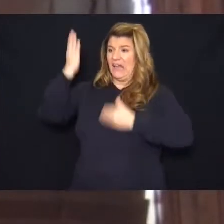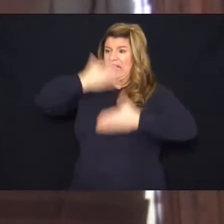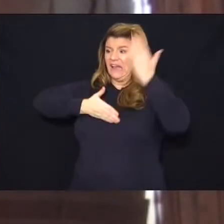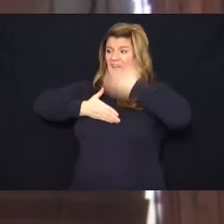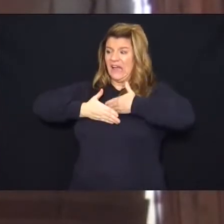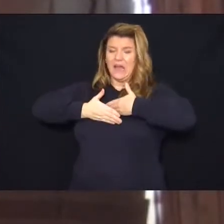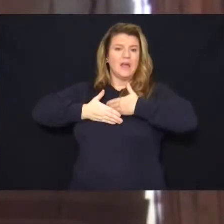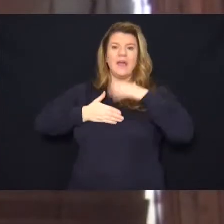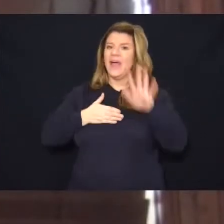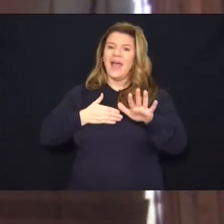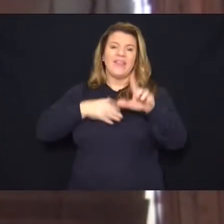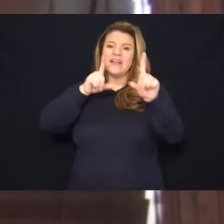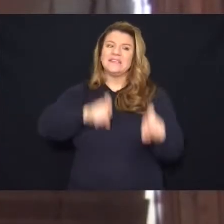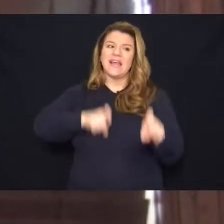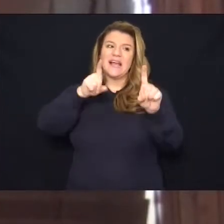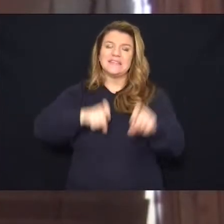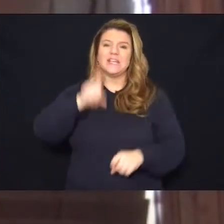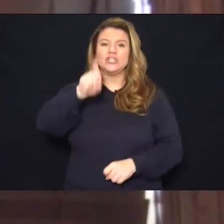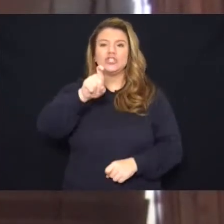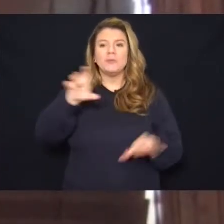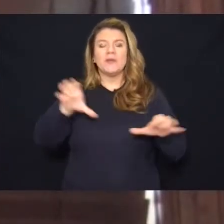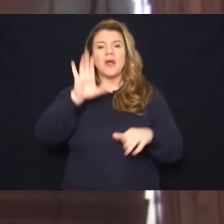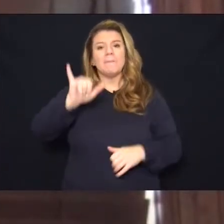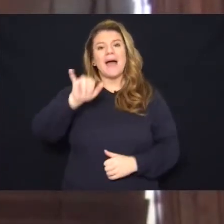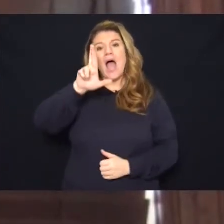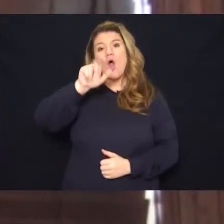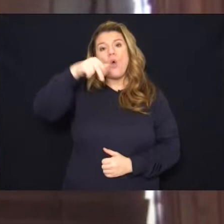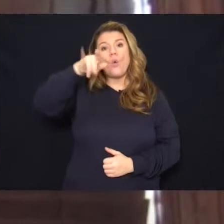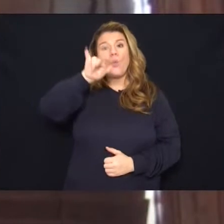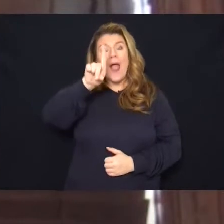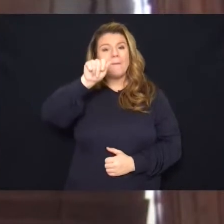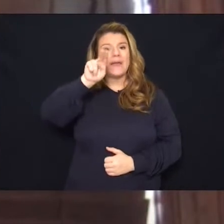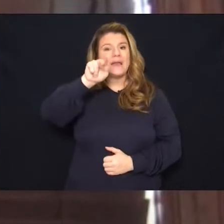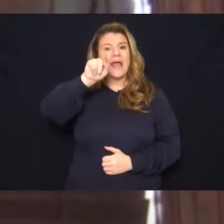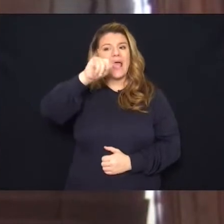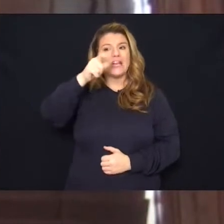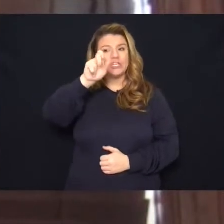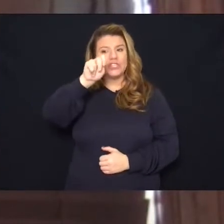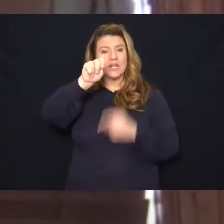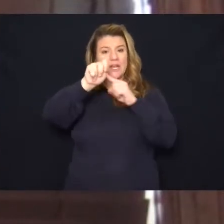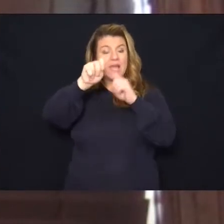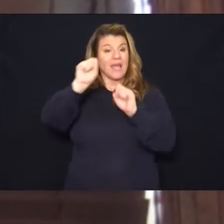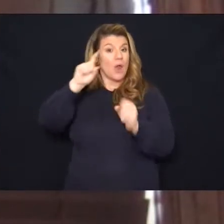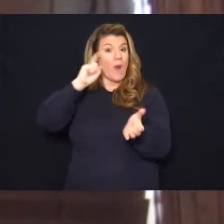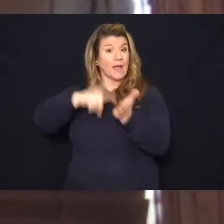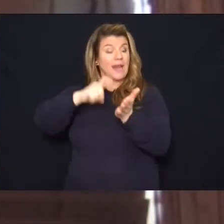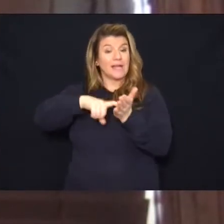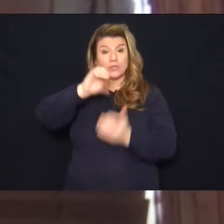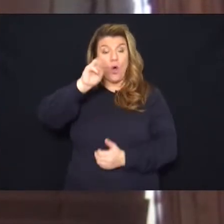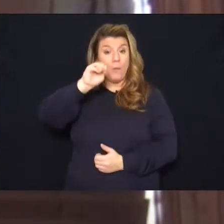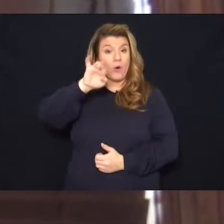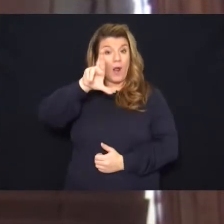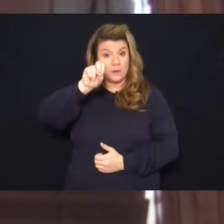testing should be done either by a rapid antigen test that recognizes Omicron, and the